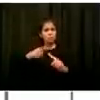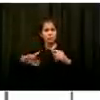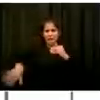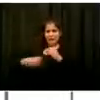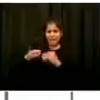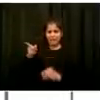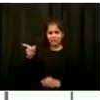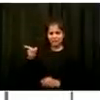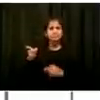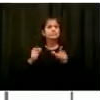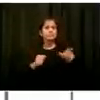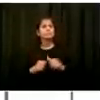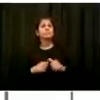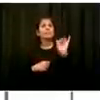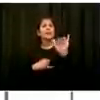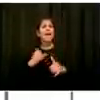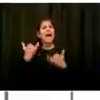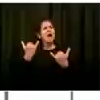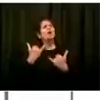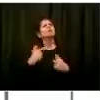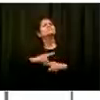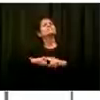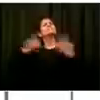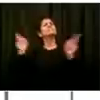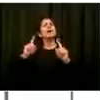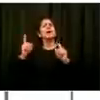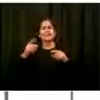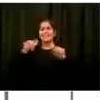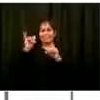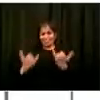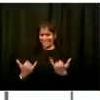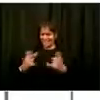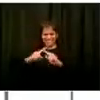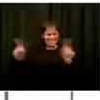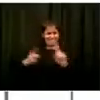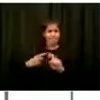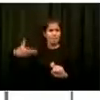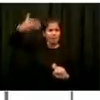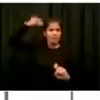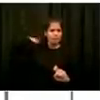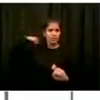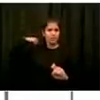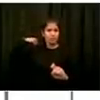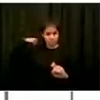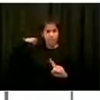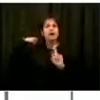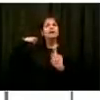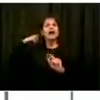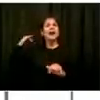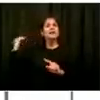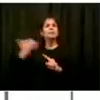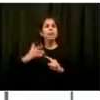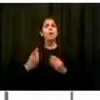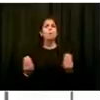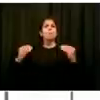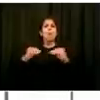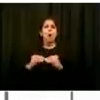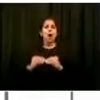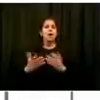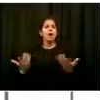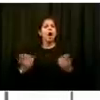is we have further layers of protection that we have built into our approach